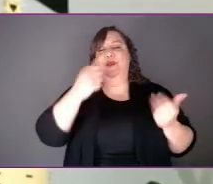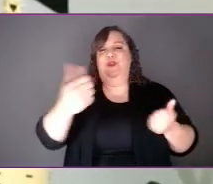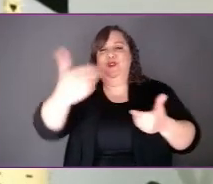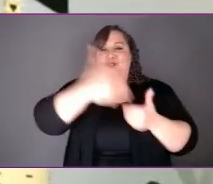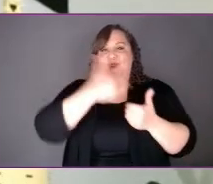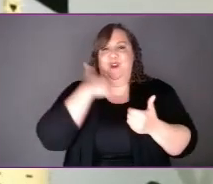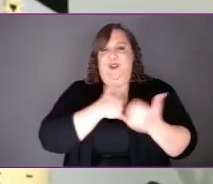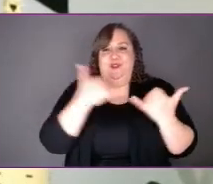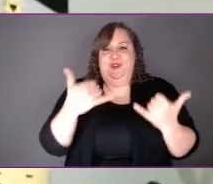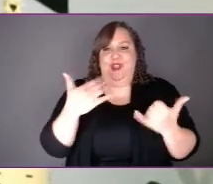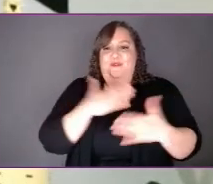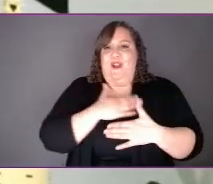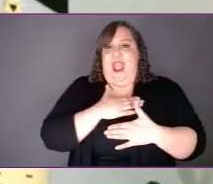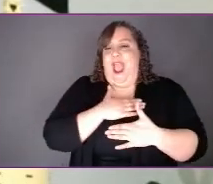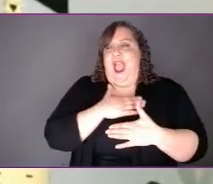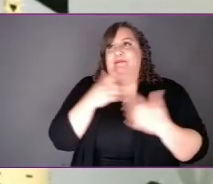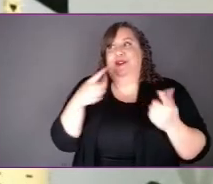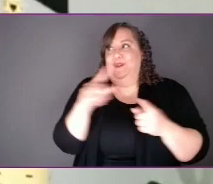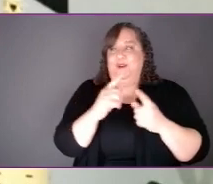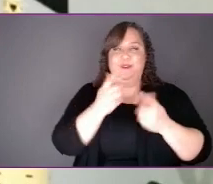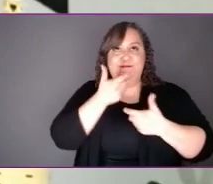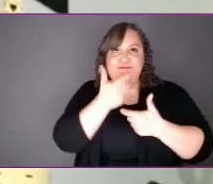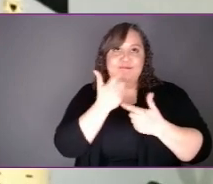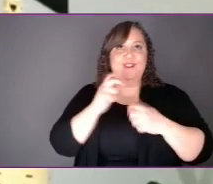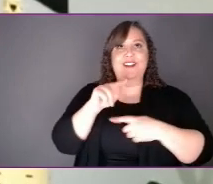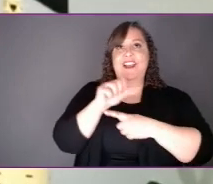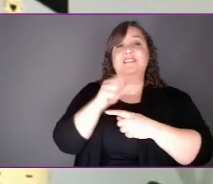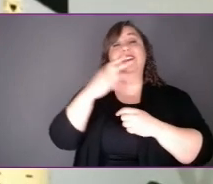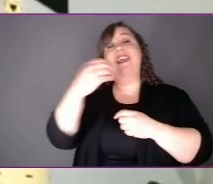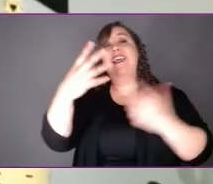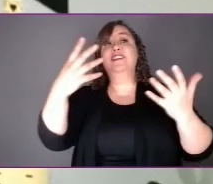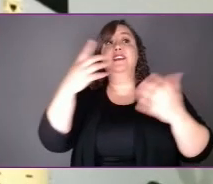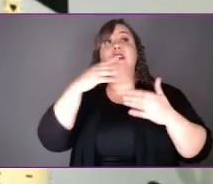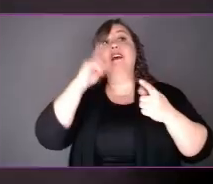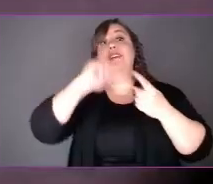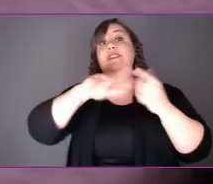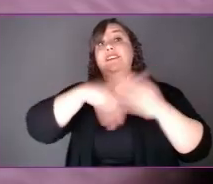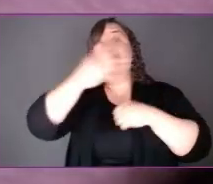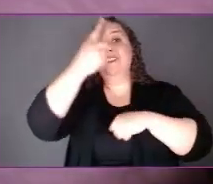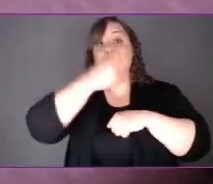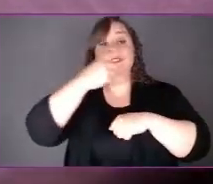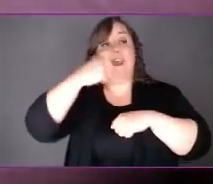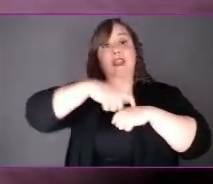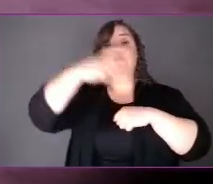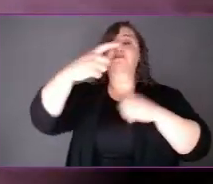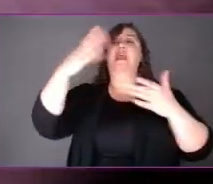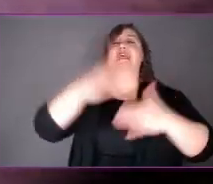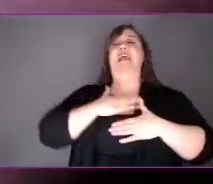And until next time, happy National Intern Day.